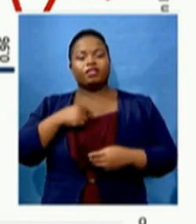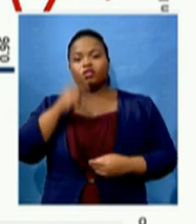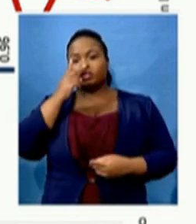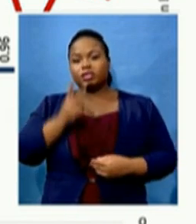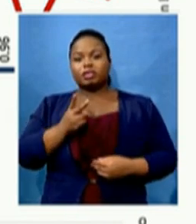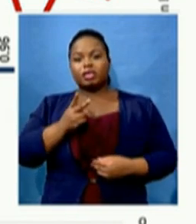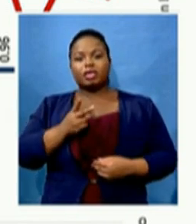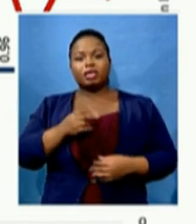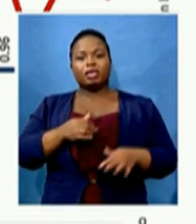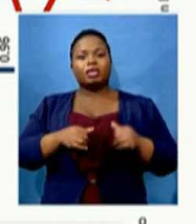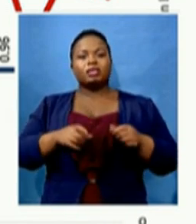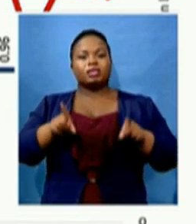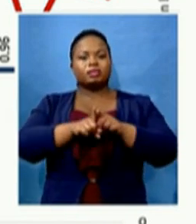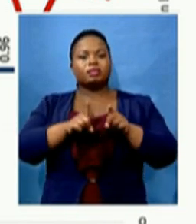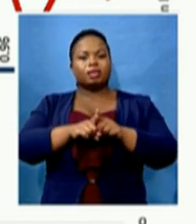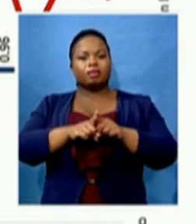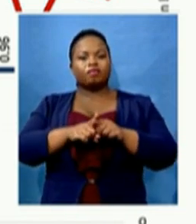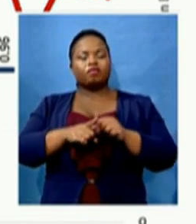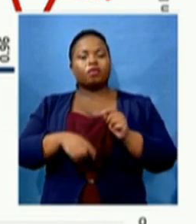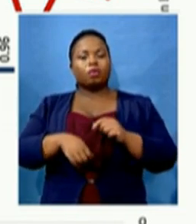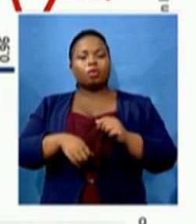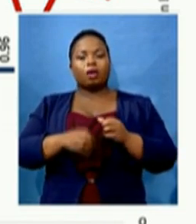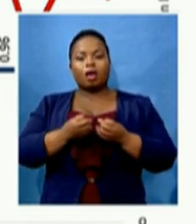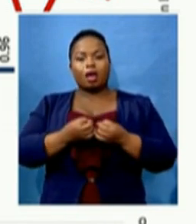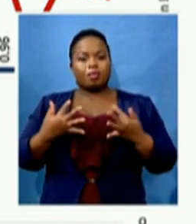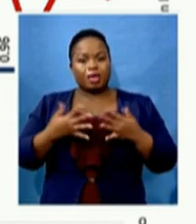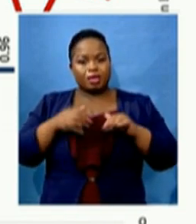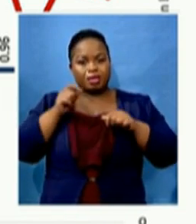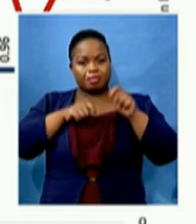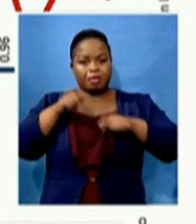get out of a generalized lockdown, if we looked at Italy,